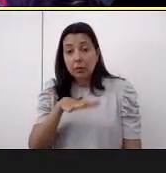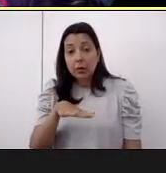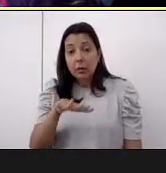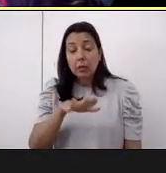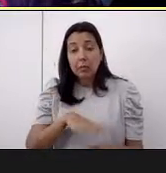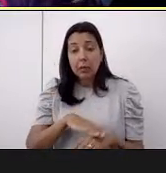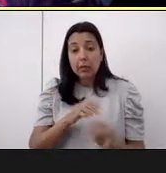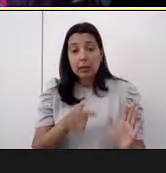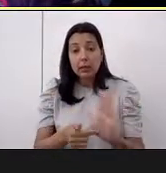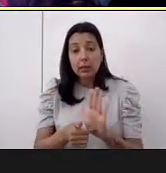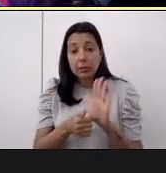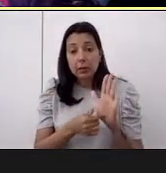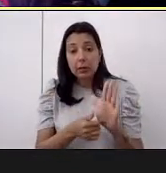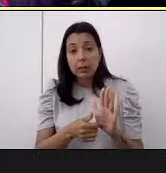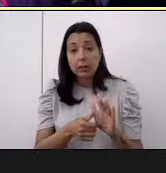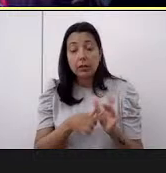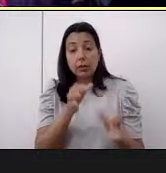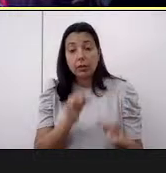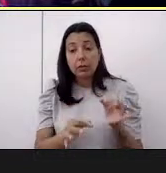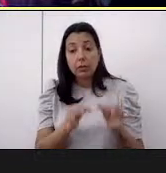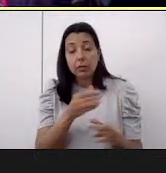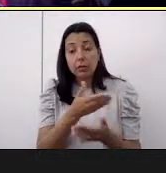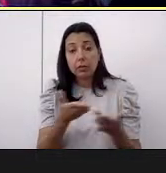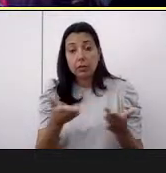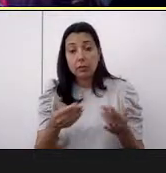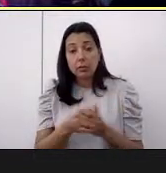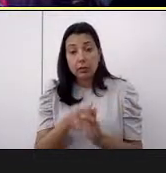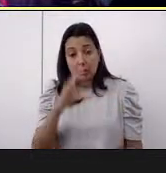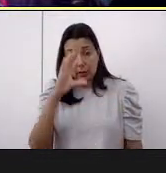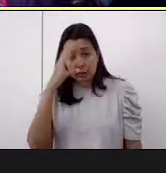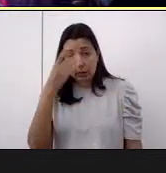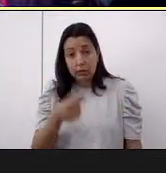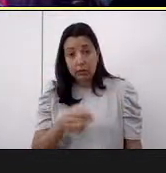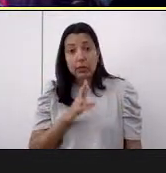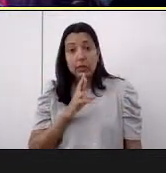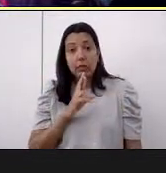more, and to respect more strictly the rights of the citizens.